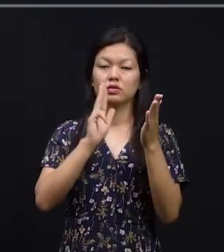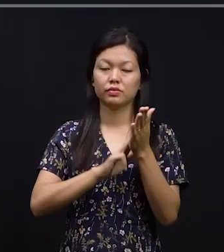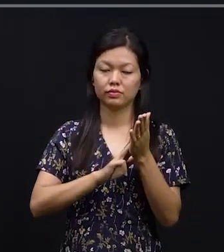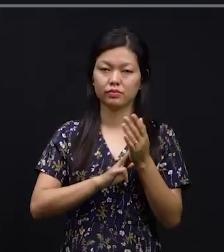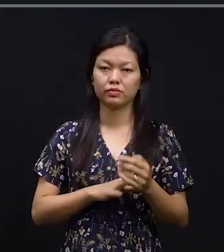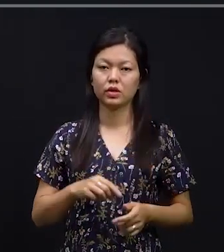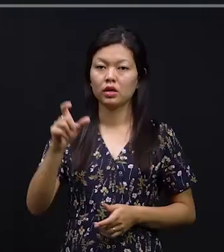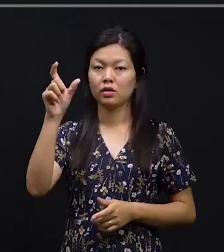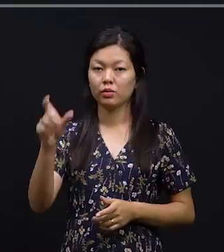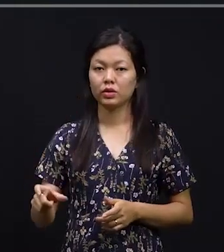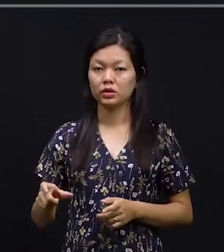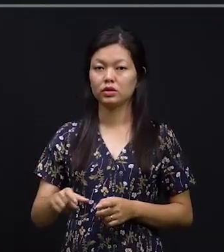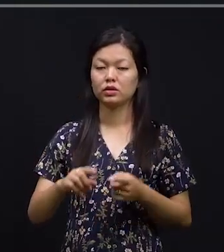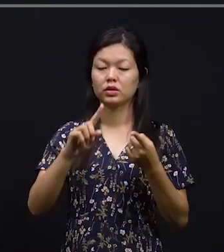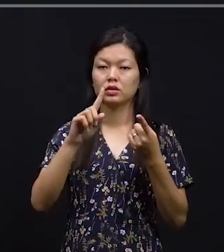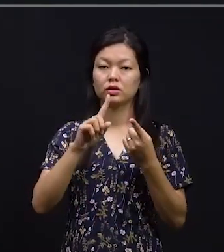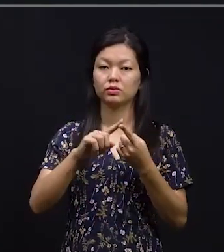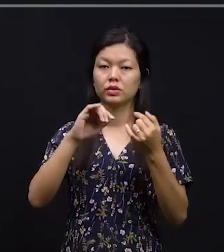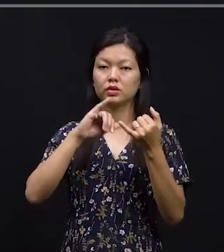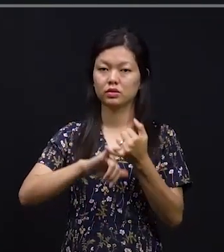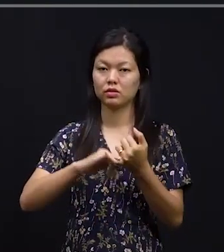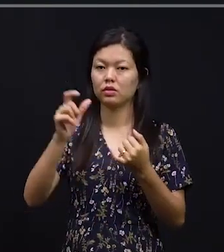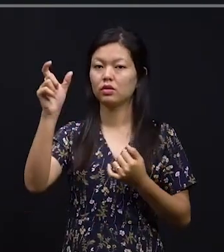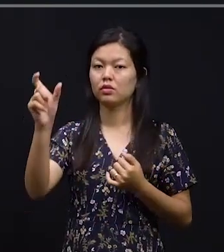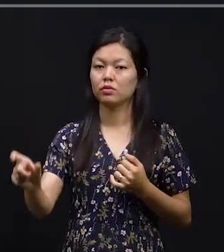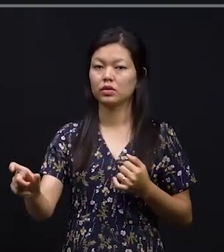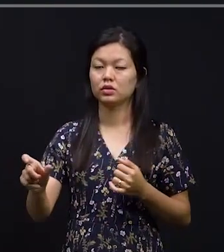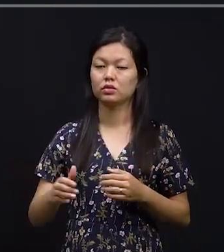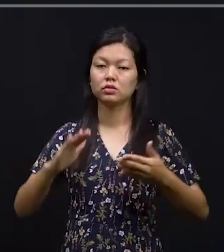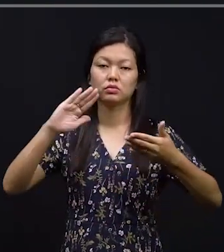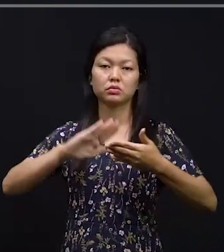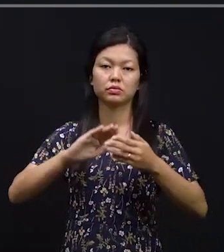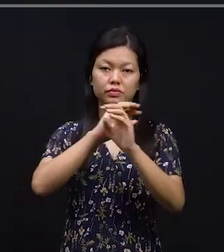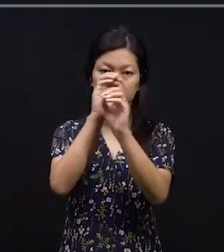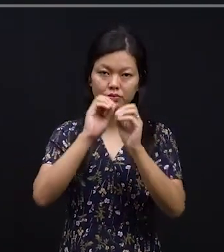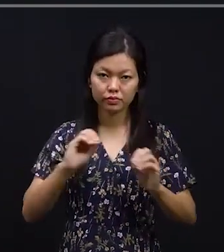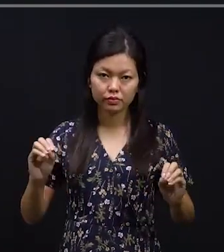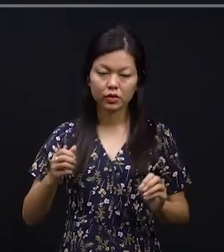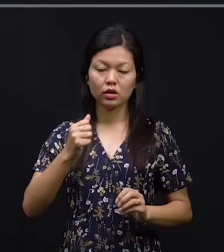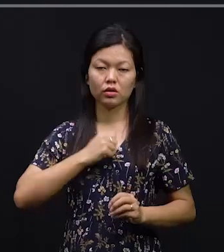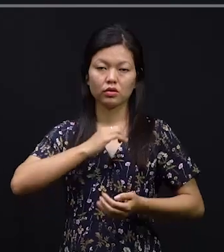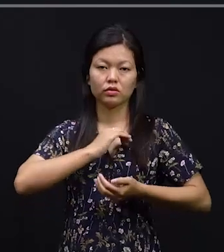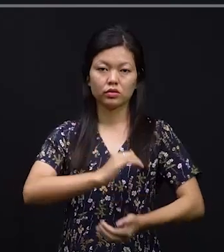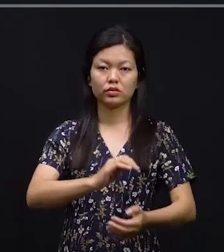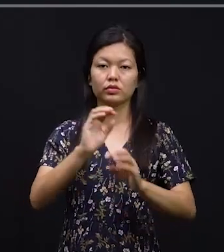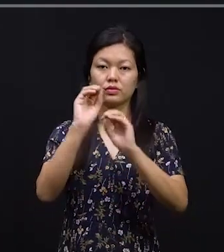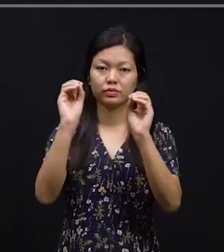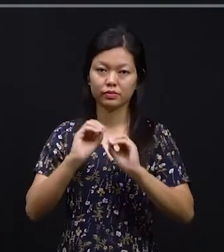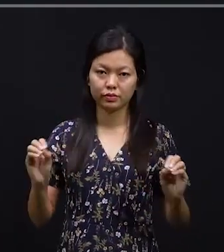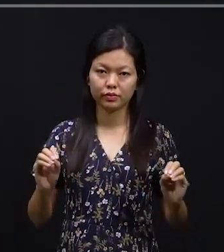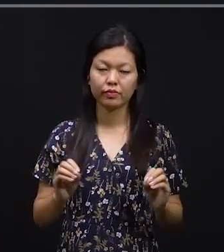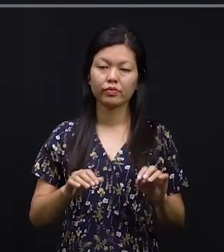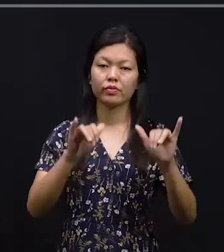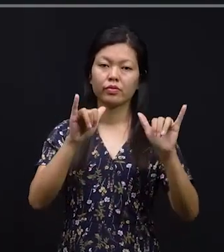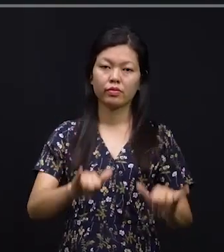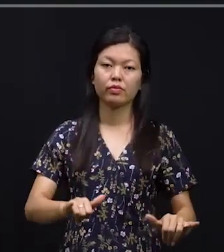he was a very, very rich man, okay? He did not even get married. He did not have children of his own. He lives all